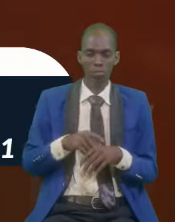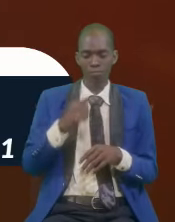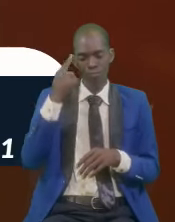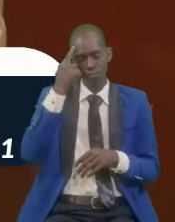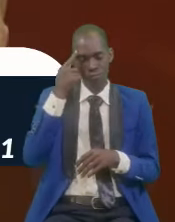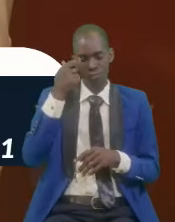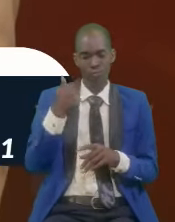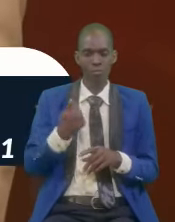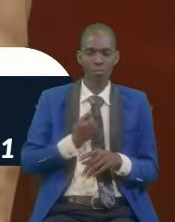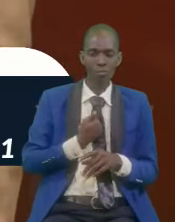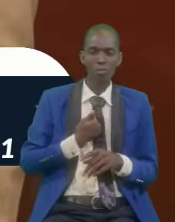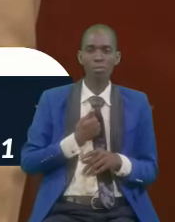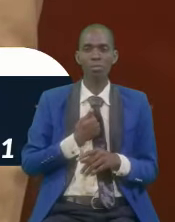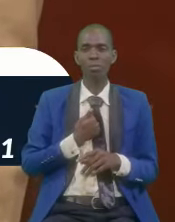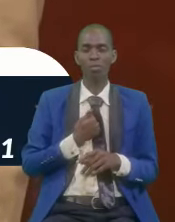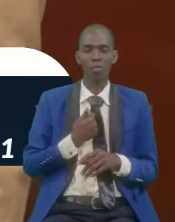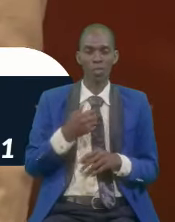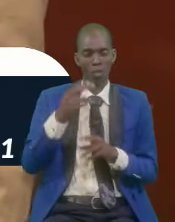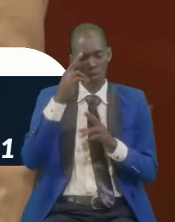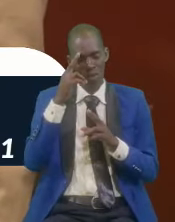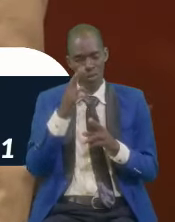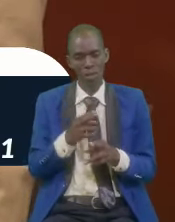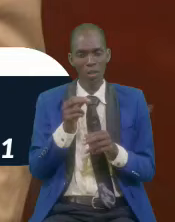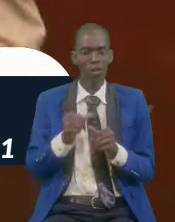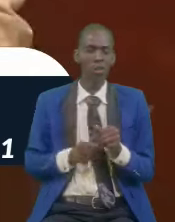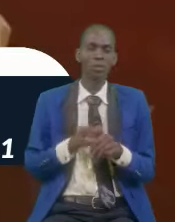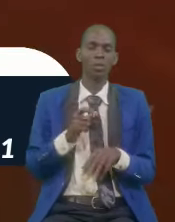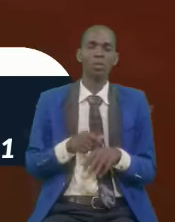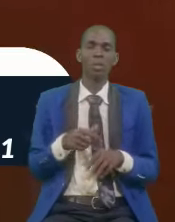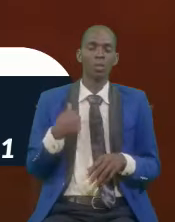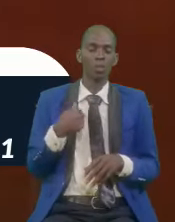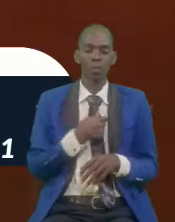of our self-esteem all the time, and